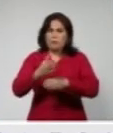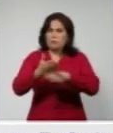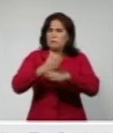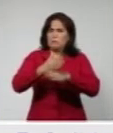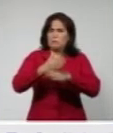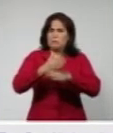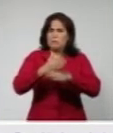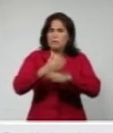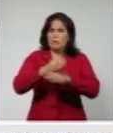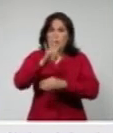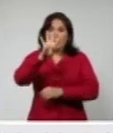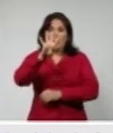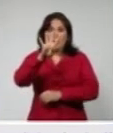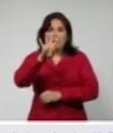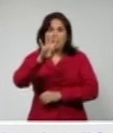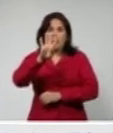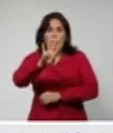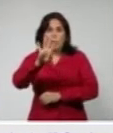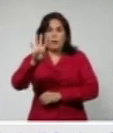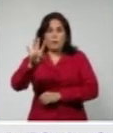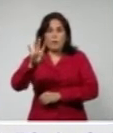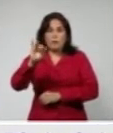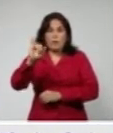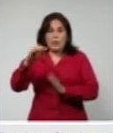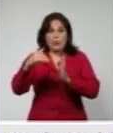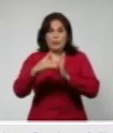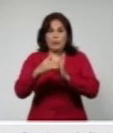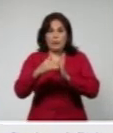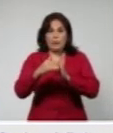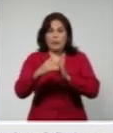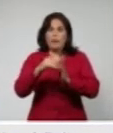the Americas to